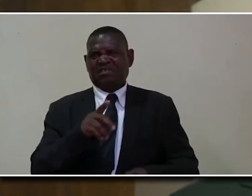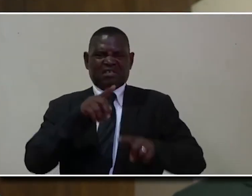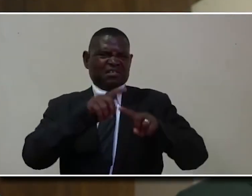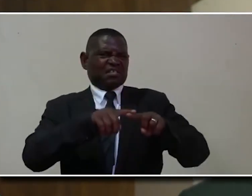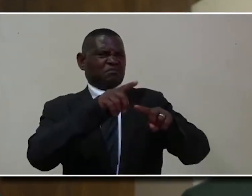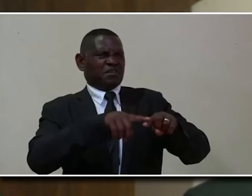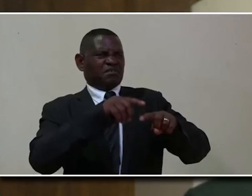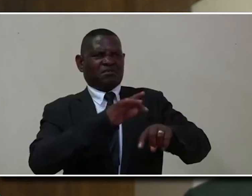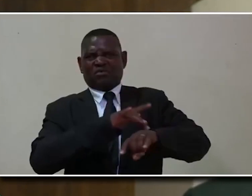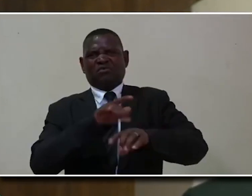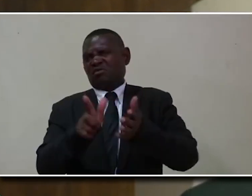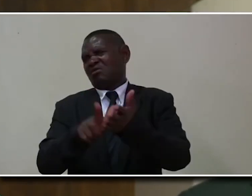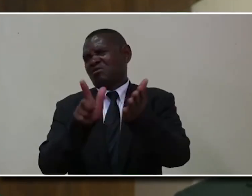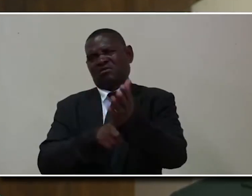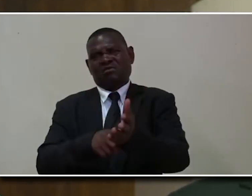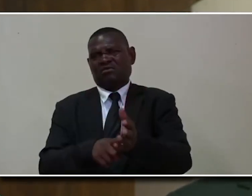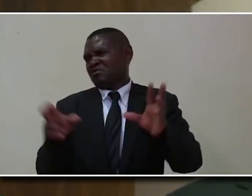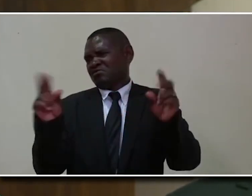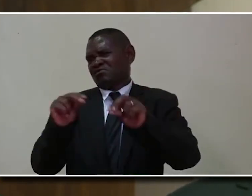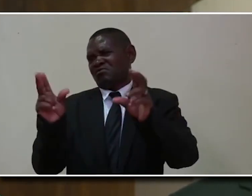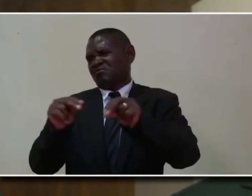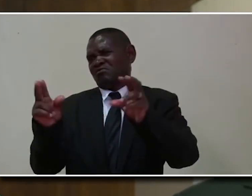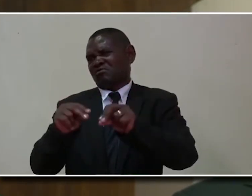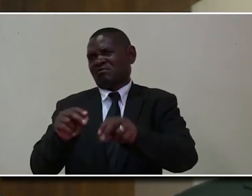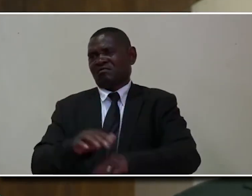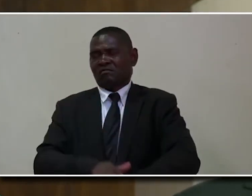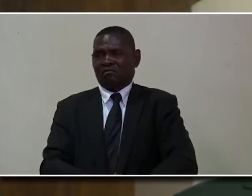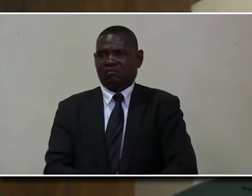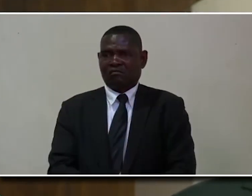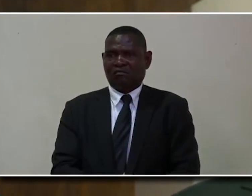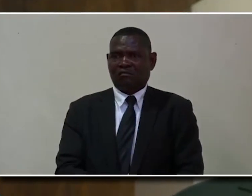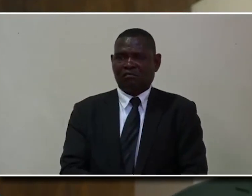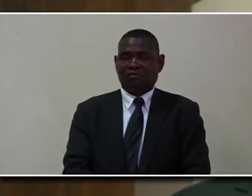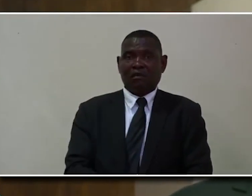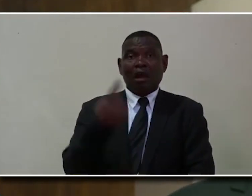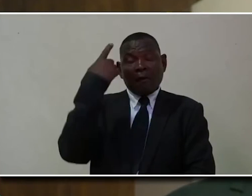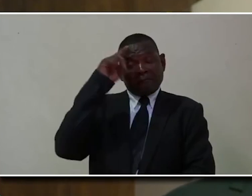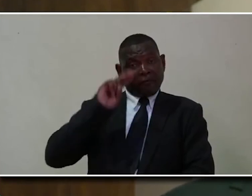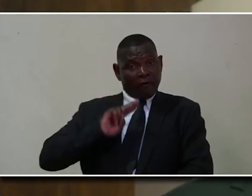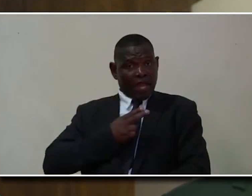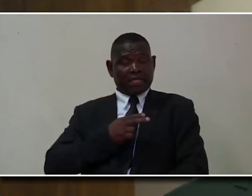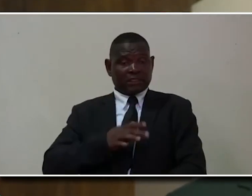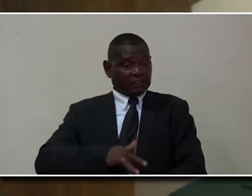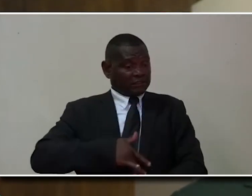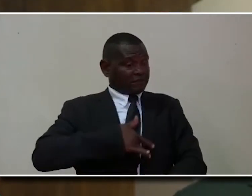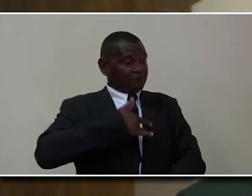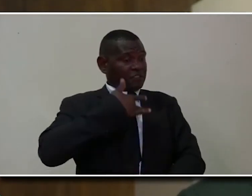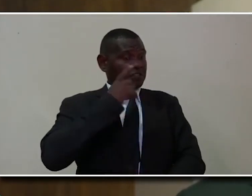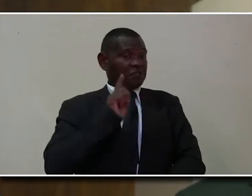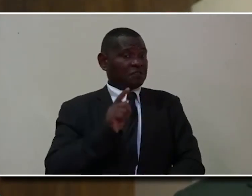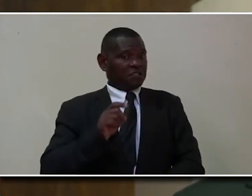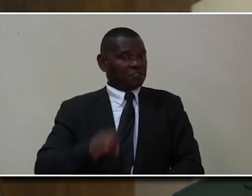chathu chisalumikizidwe kwa mala mulovena kapena mikhalidwe ina. And for us to experience this joy, mwaife kukumana